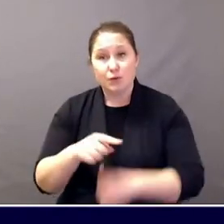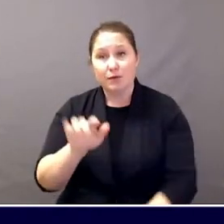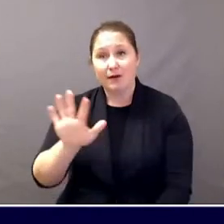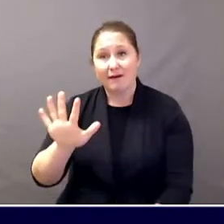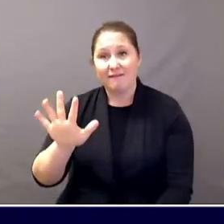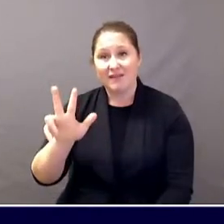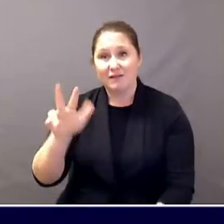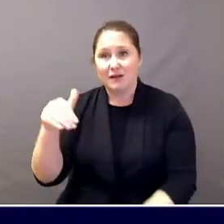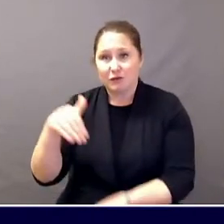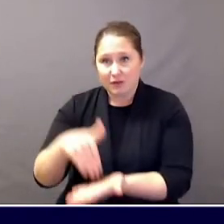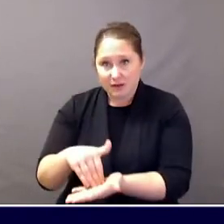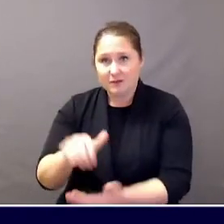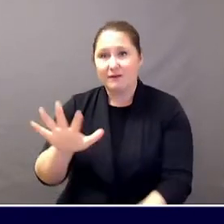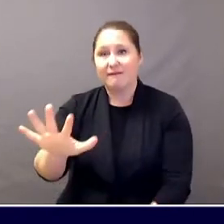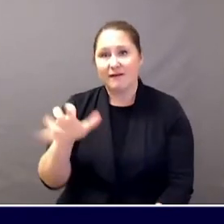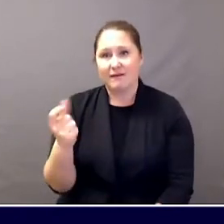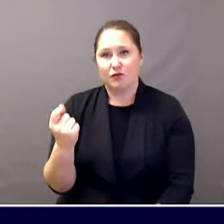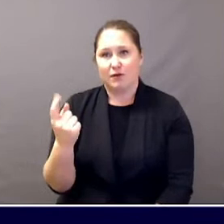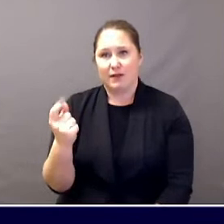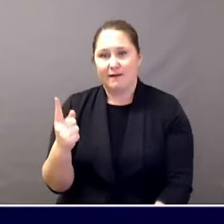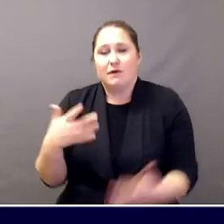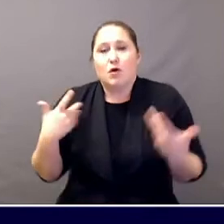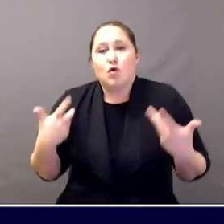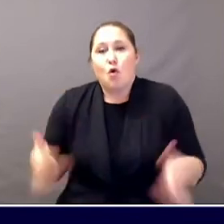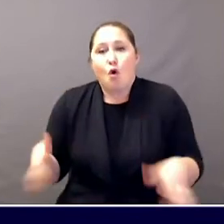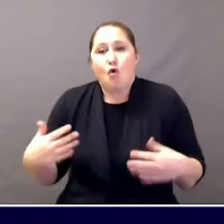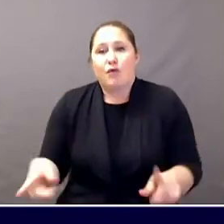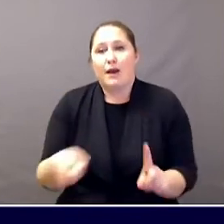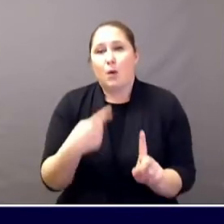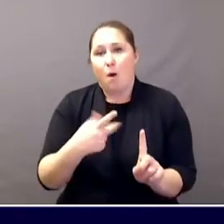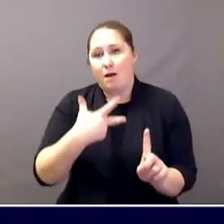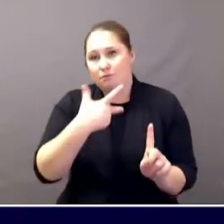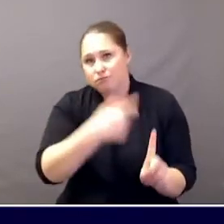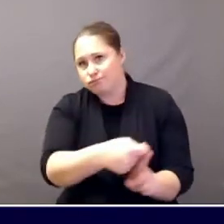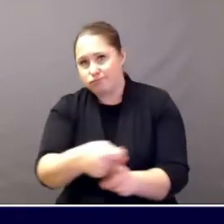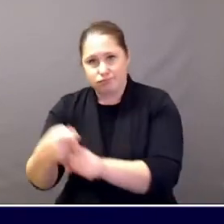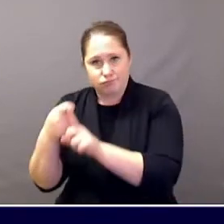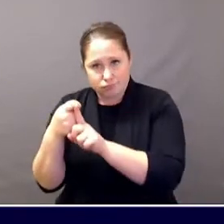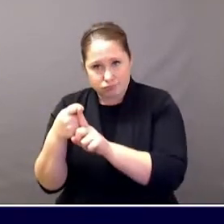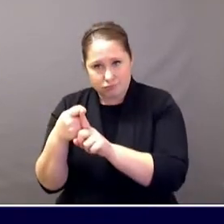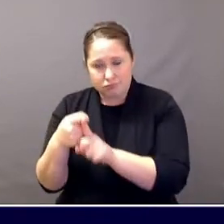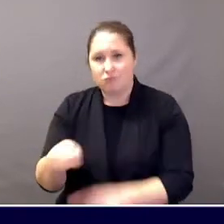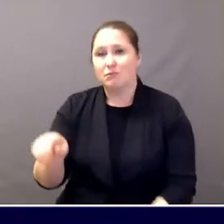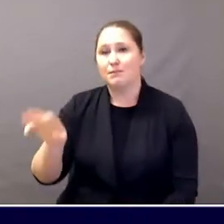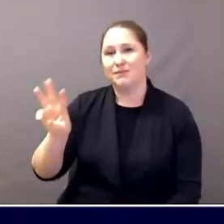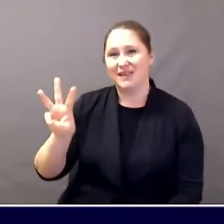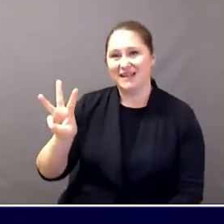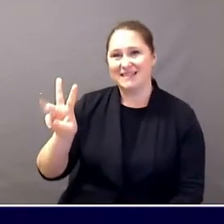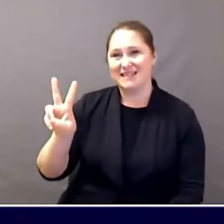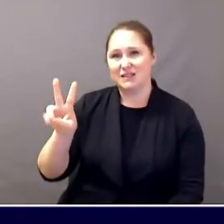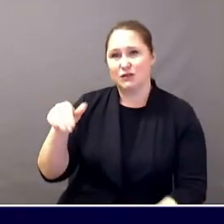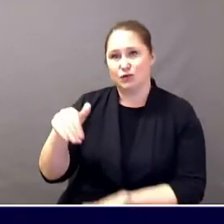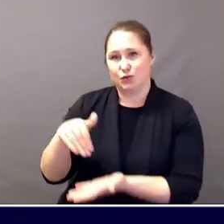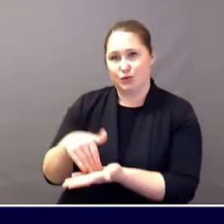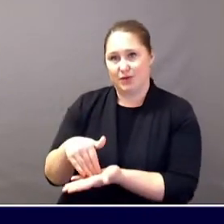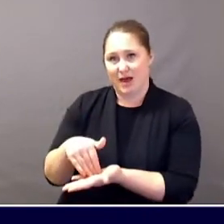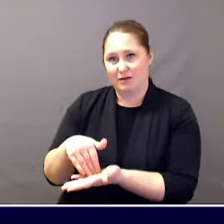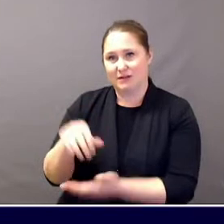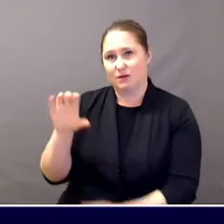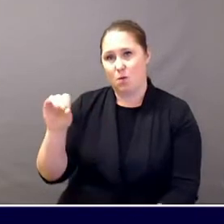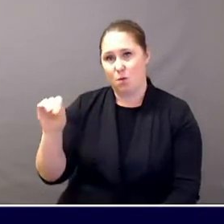53,511 people in Maine have gotten first doses, as Dr. Shah mentioned, with 62,004 doses provided in